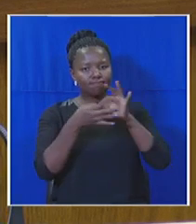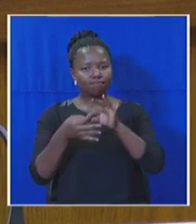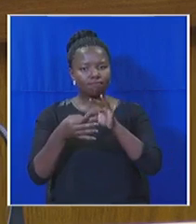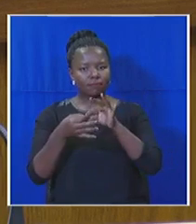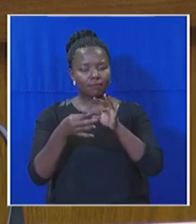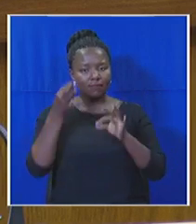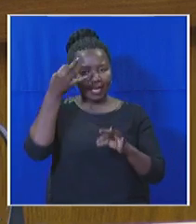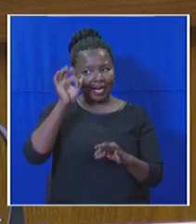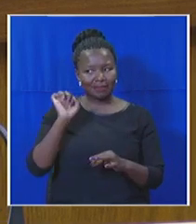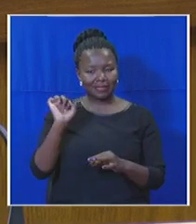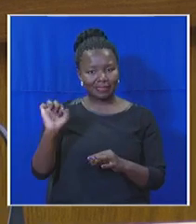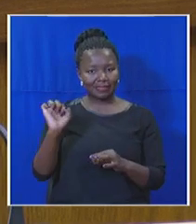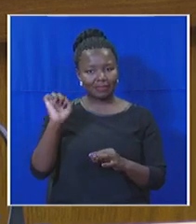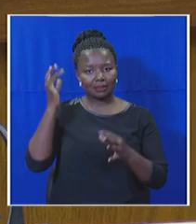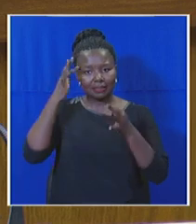the